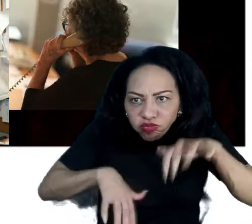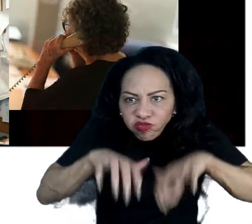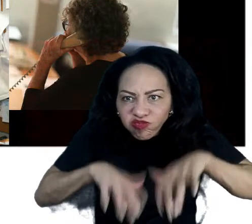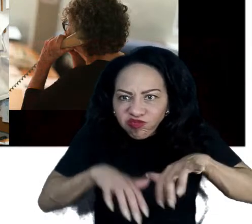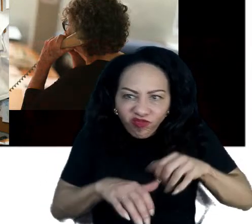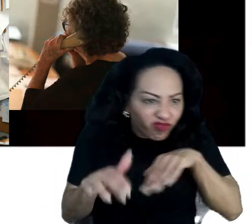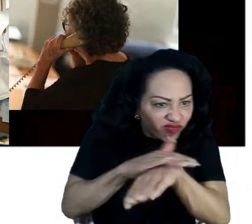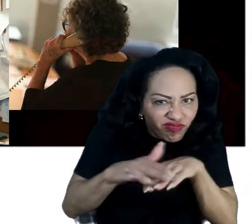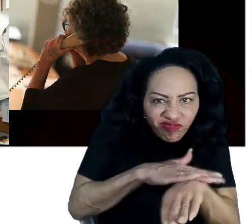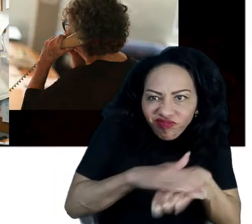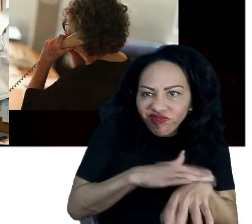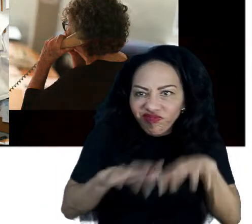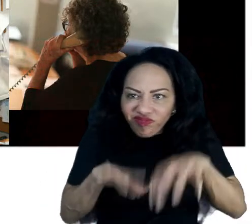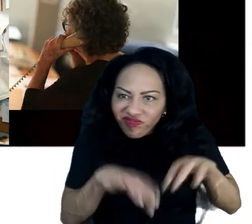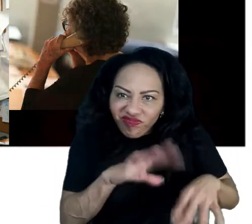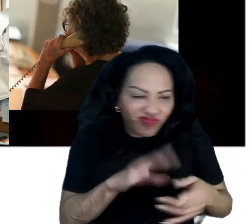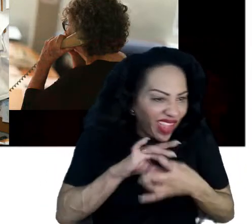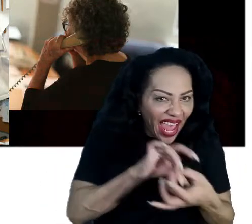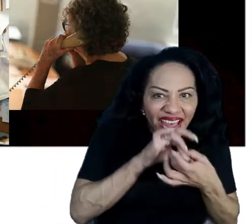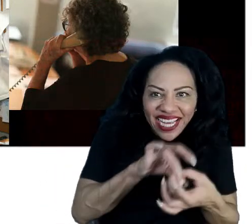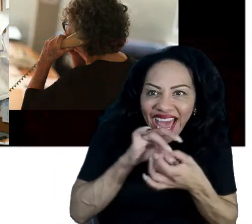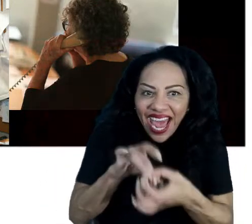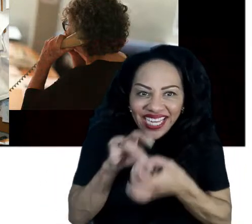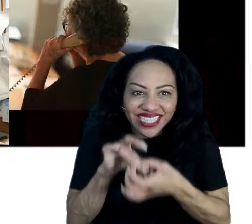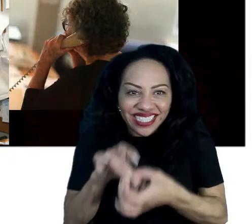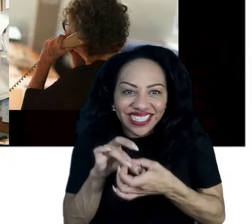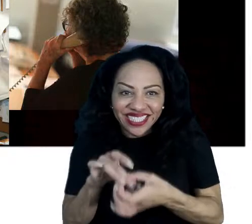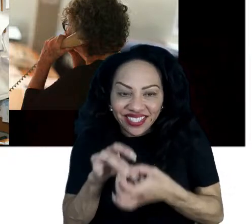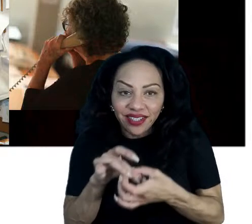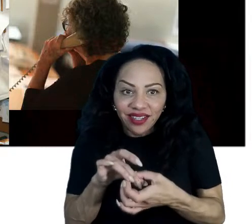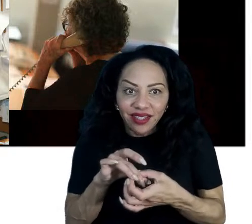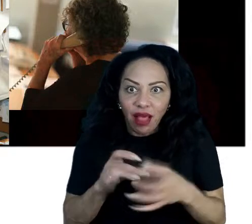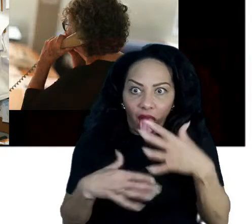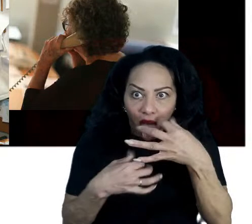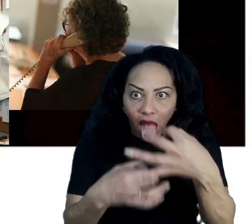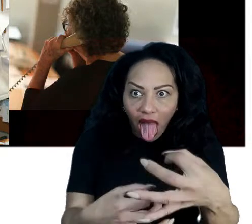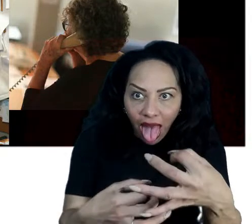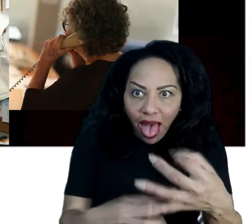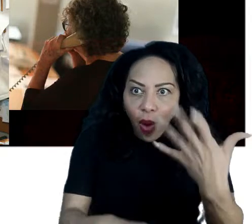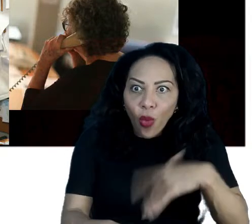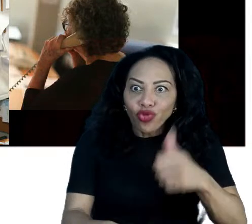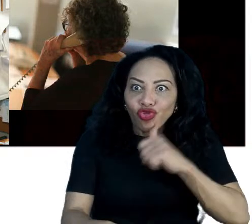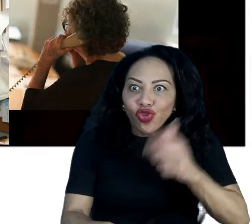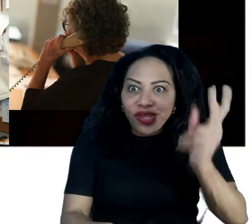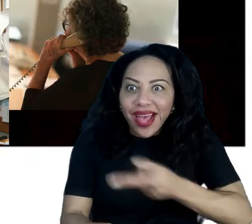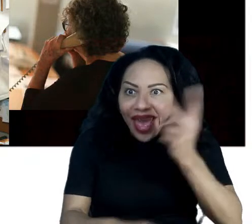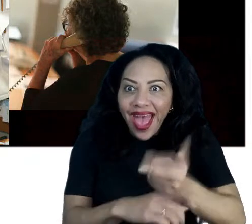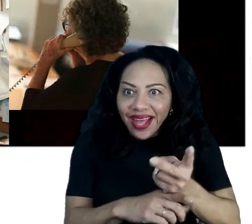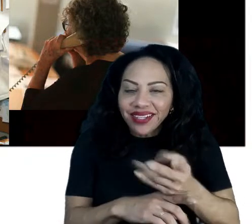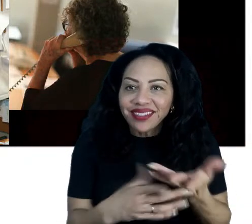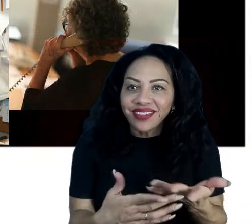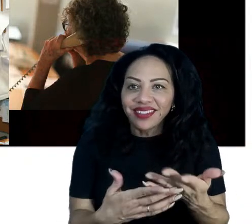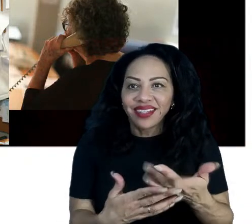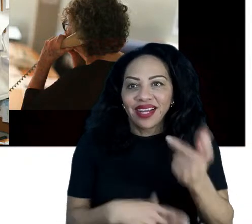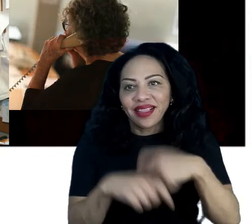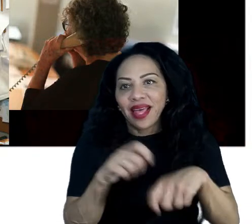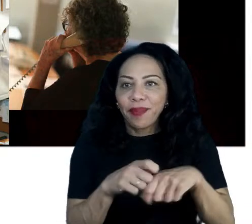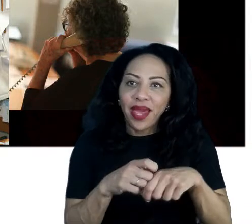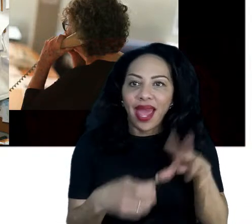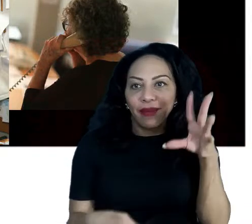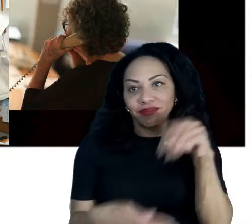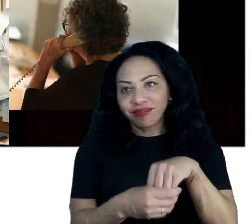so engaged with the technology. That was what drew them in. And they wholeheartedly became part of the